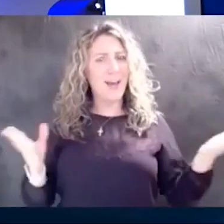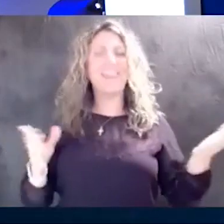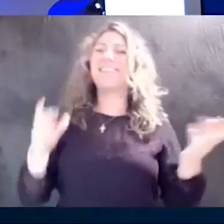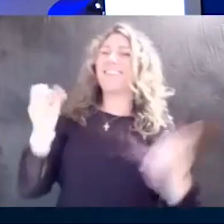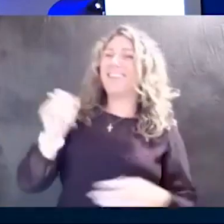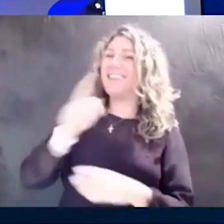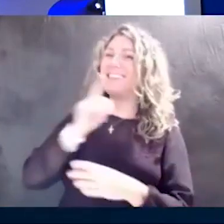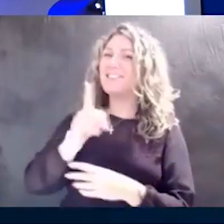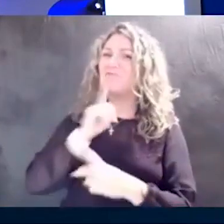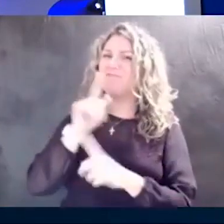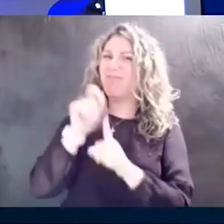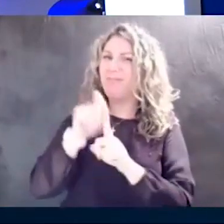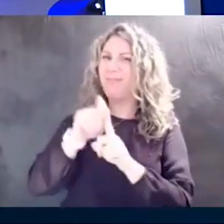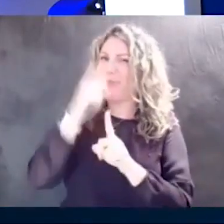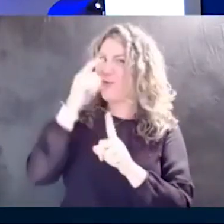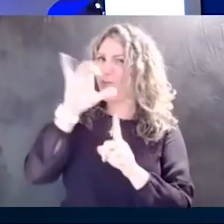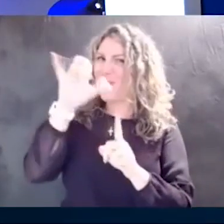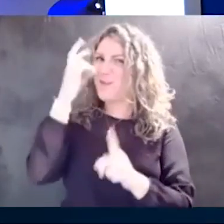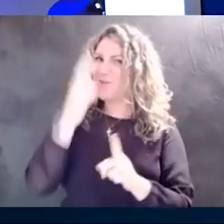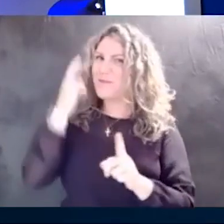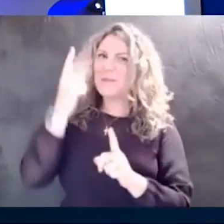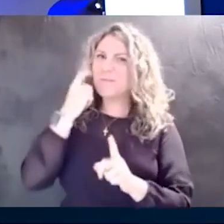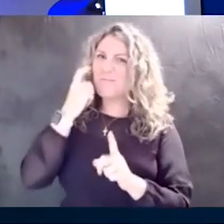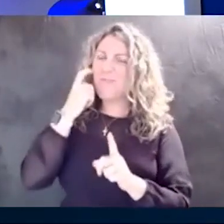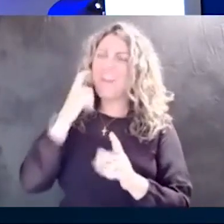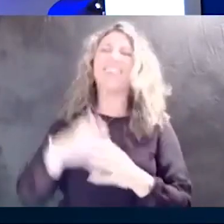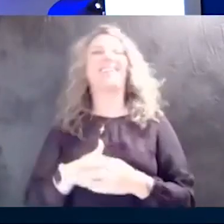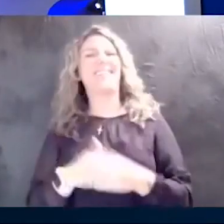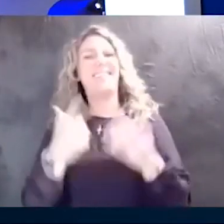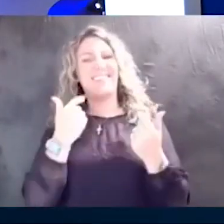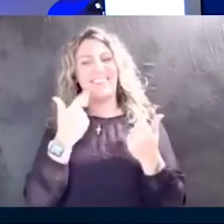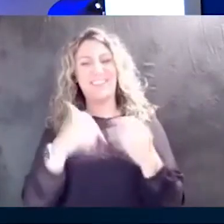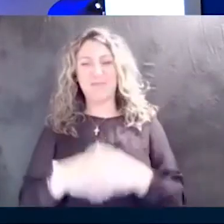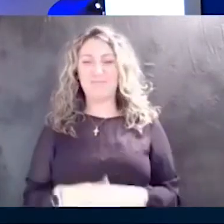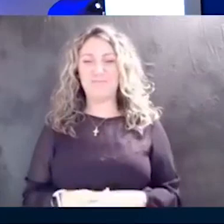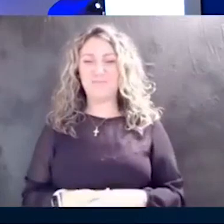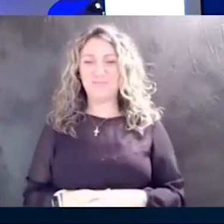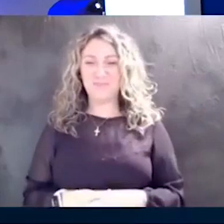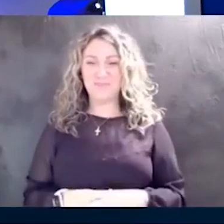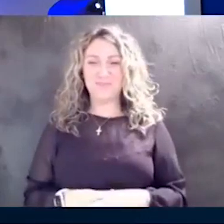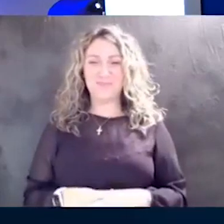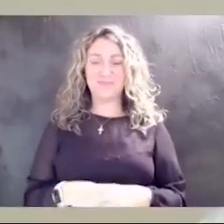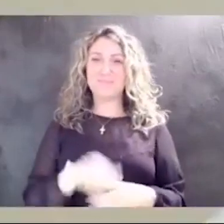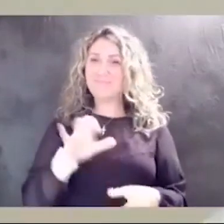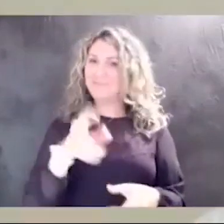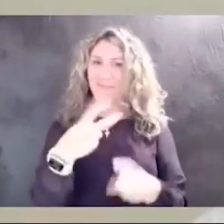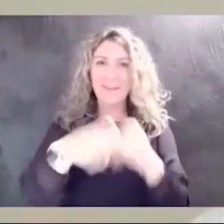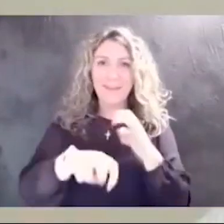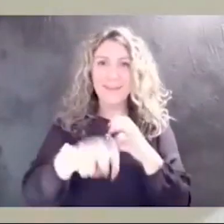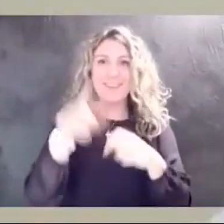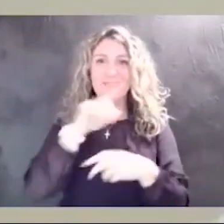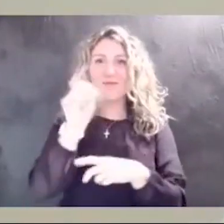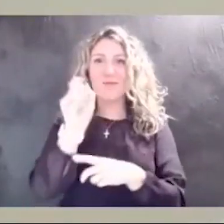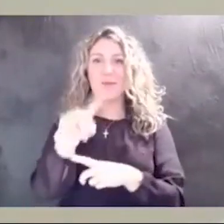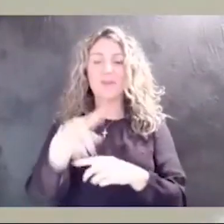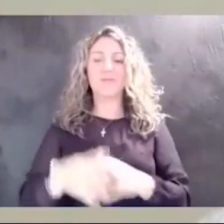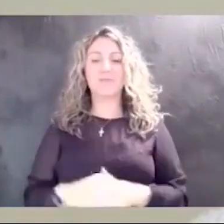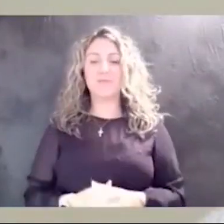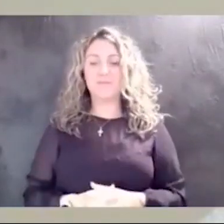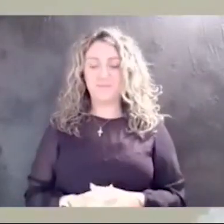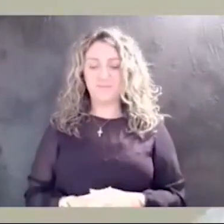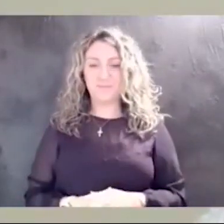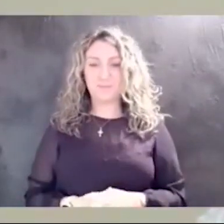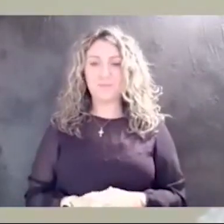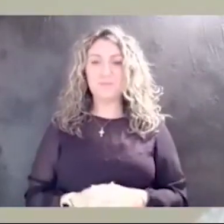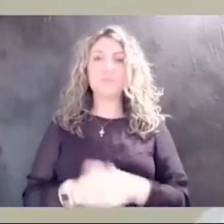you're picking on me for that reason, I suspect. I am, totally. Gave me the tough question. So we want to talk